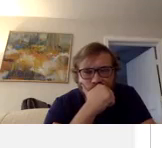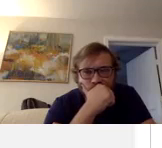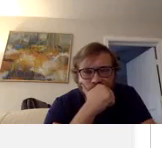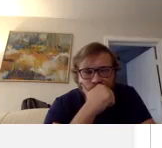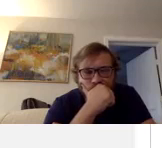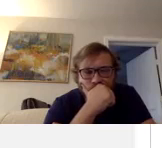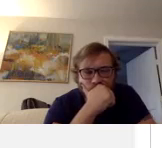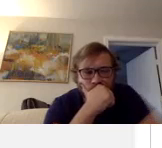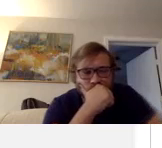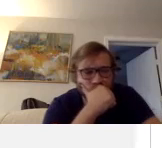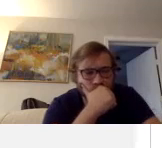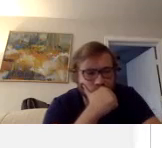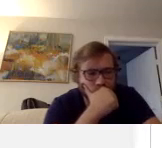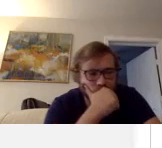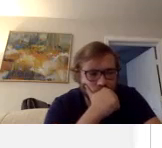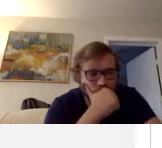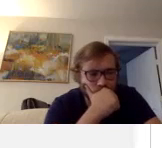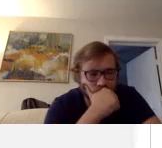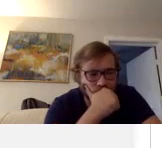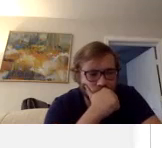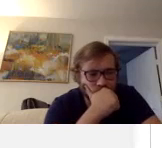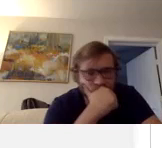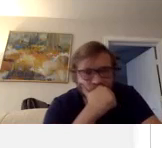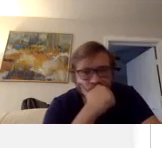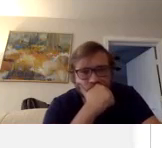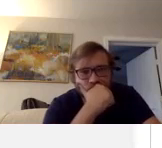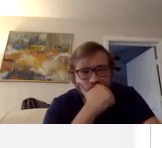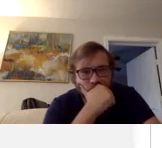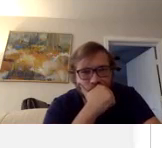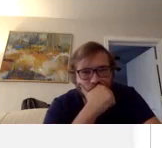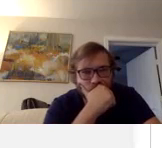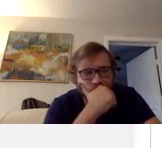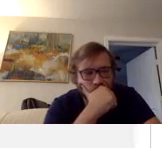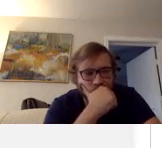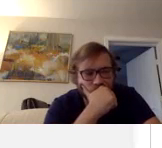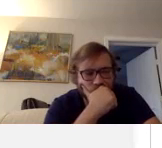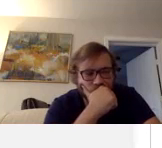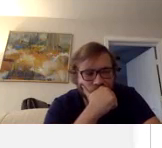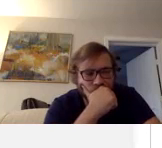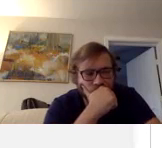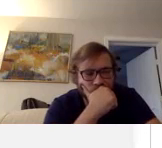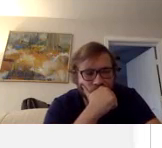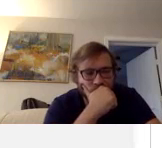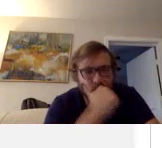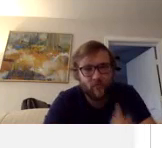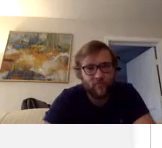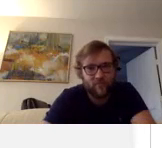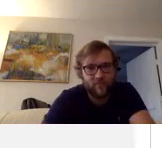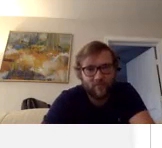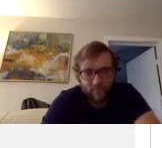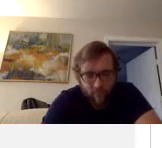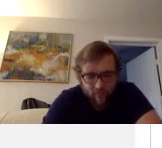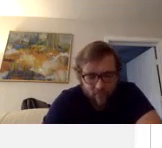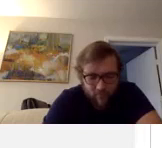is located, but the distance is looking at just how far the object moves along